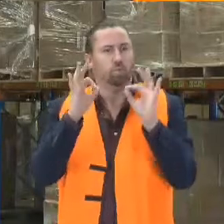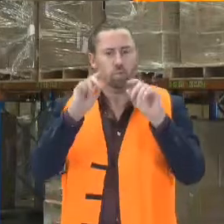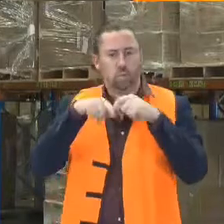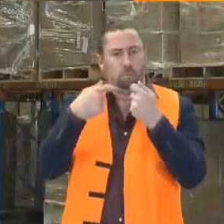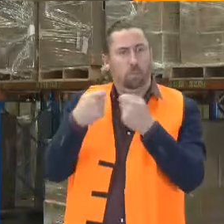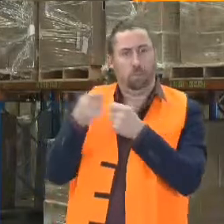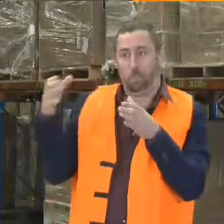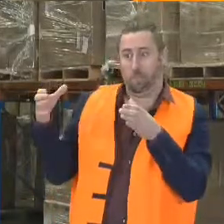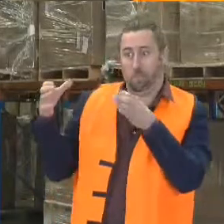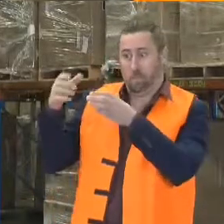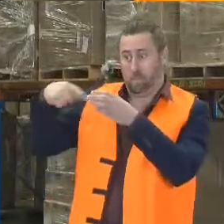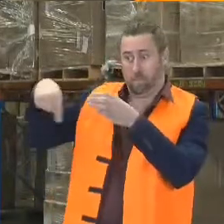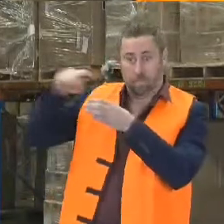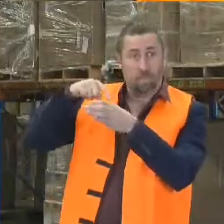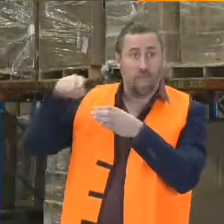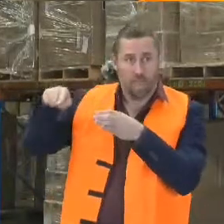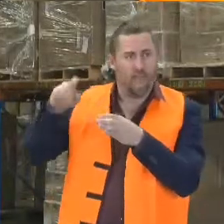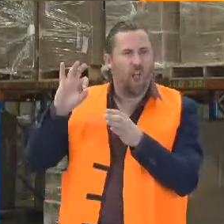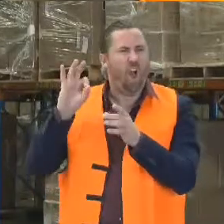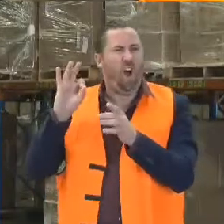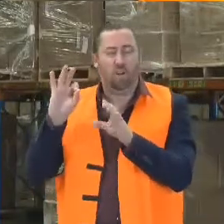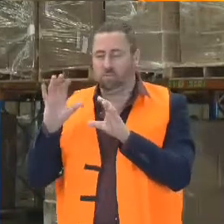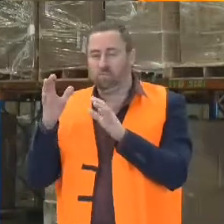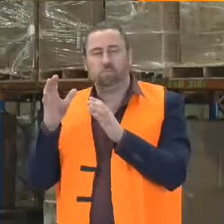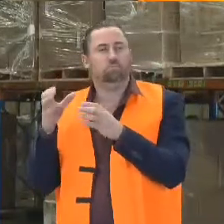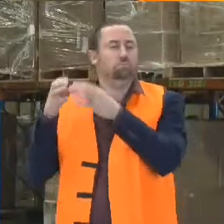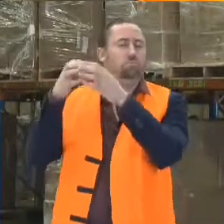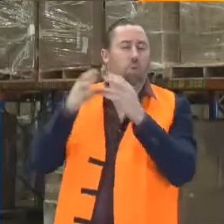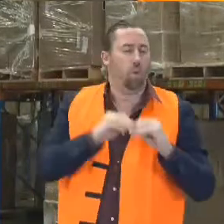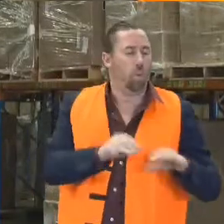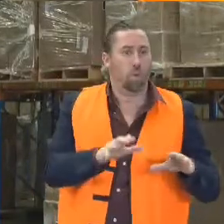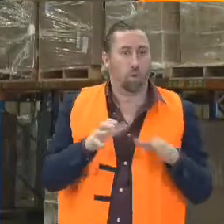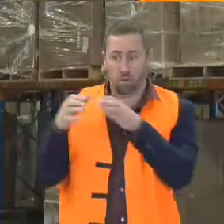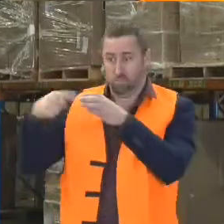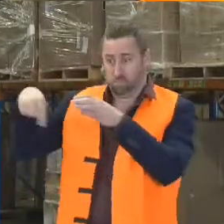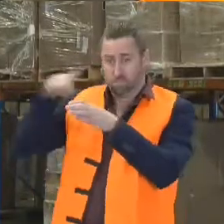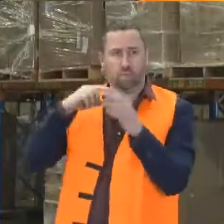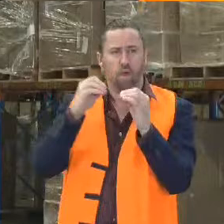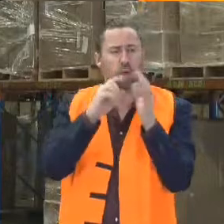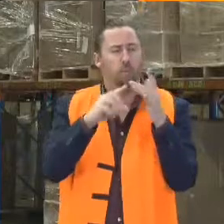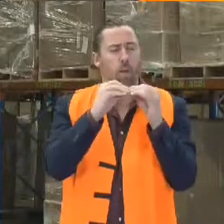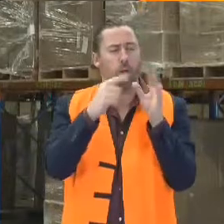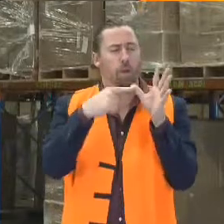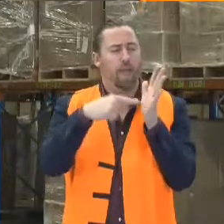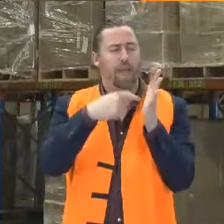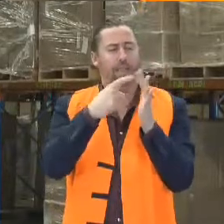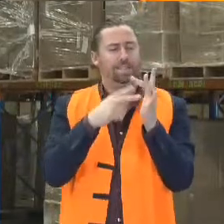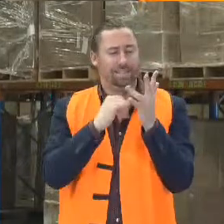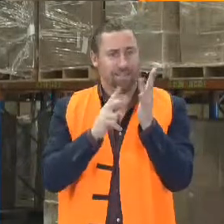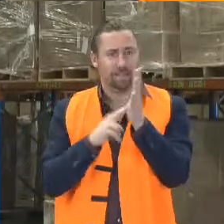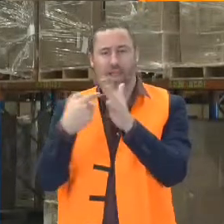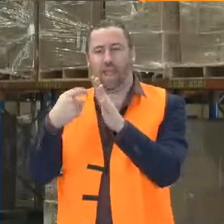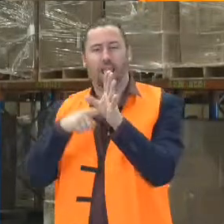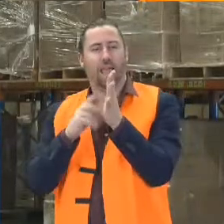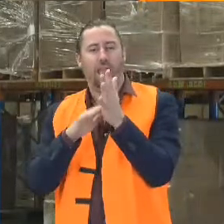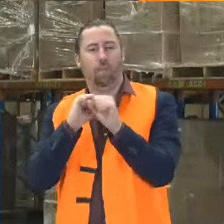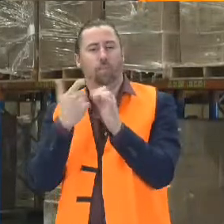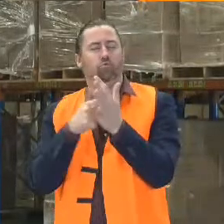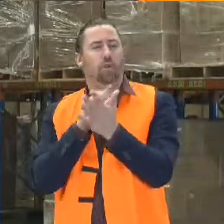that is headed up. It's a permanent task force that's headed up by Bob Atkinson and Kay McGrath. When are we going to see